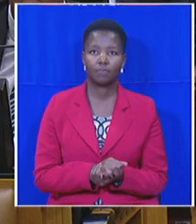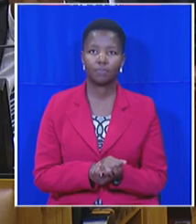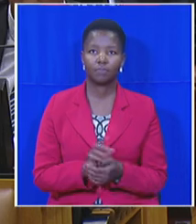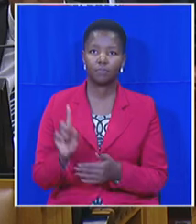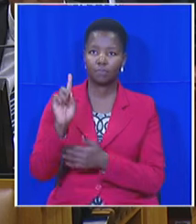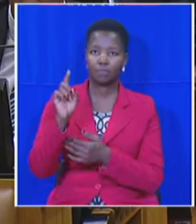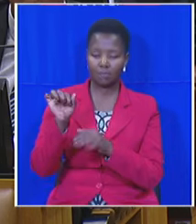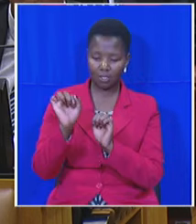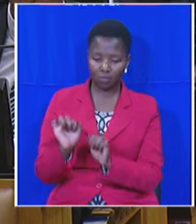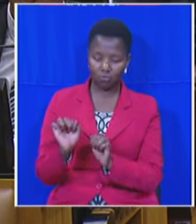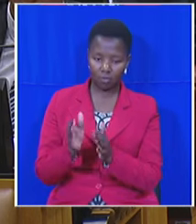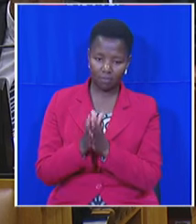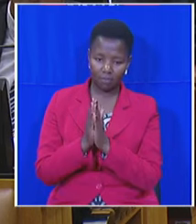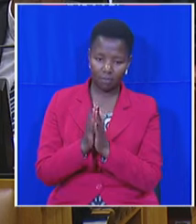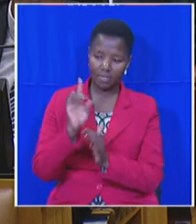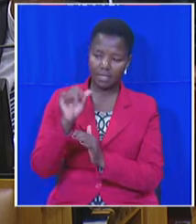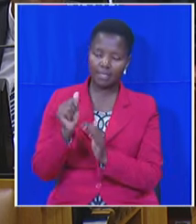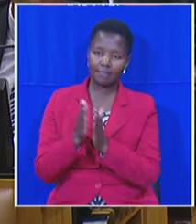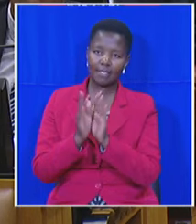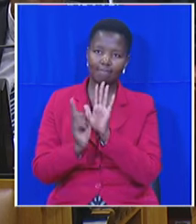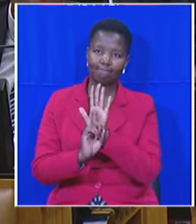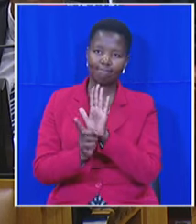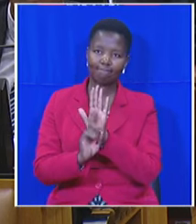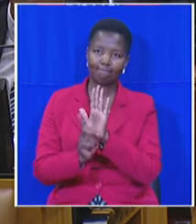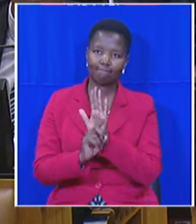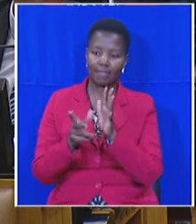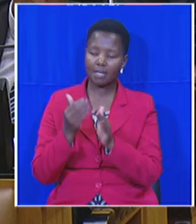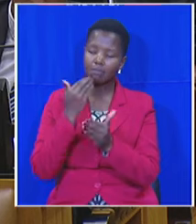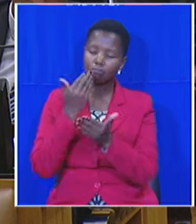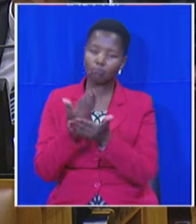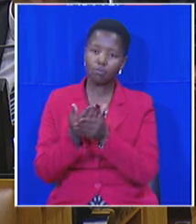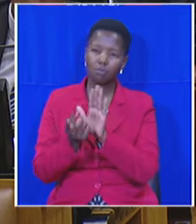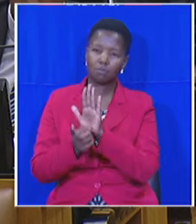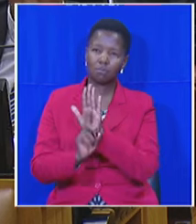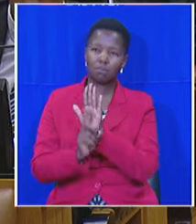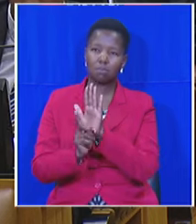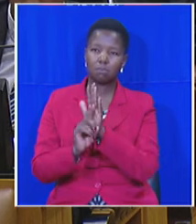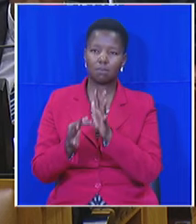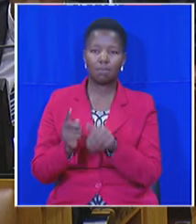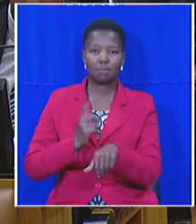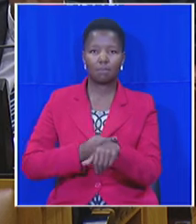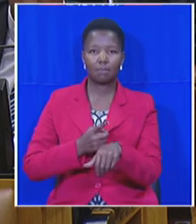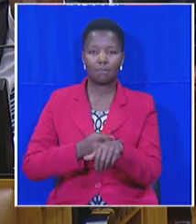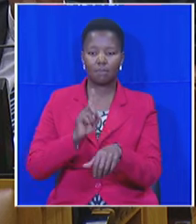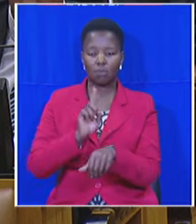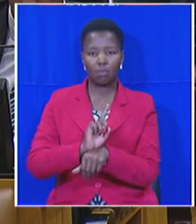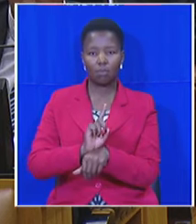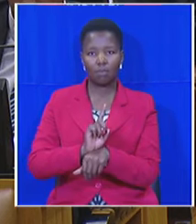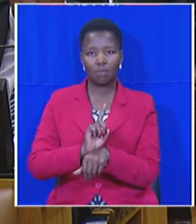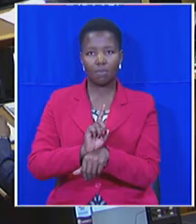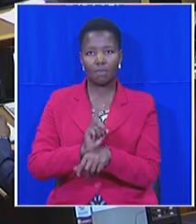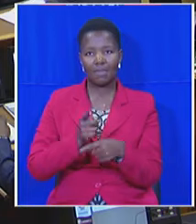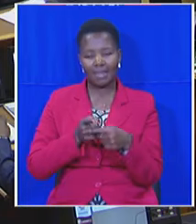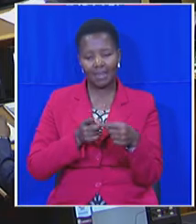member? Chair, the DA calls for division. Division having been called, the bells will be rung for half